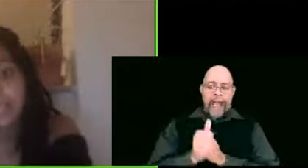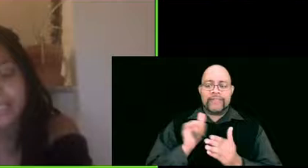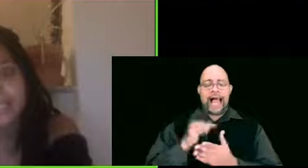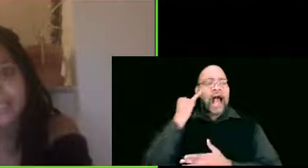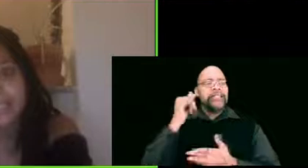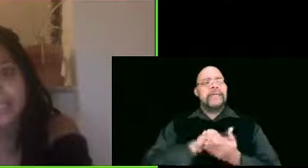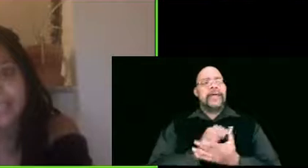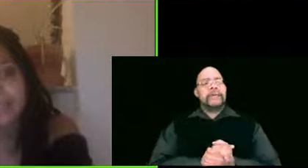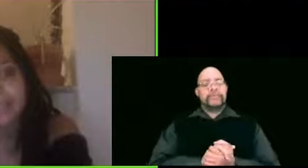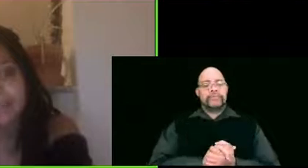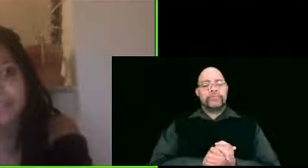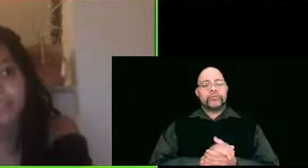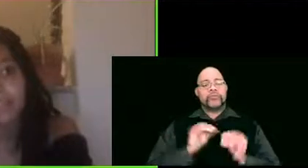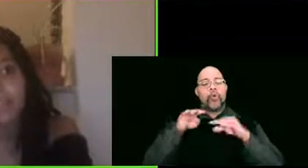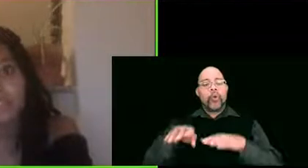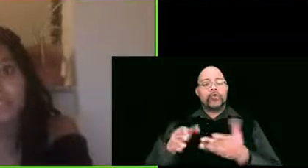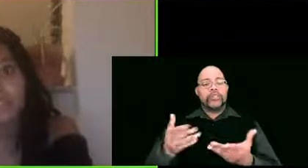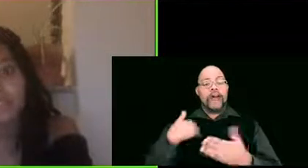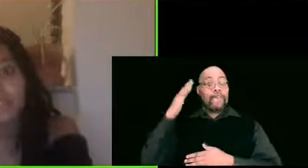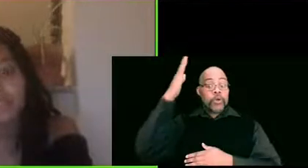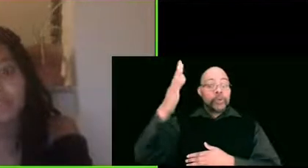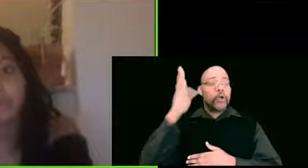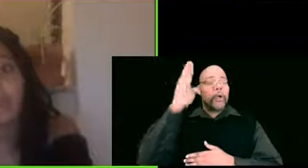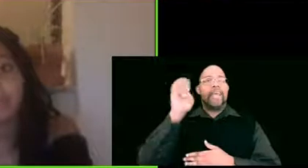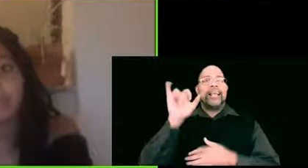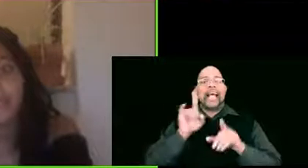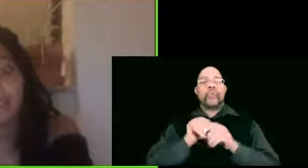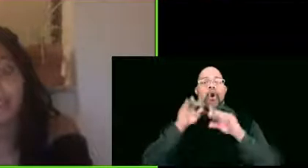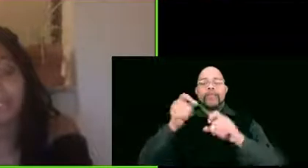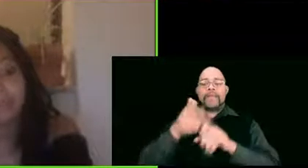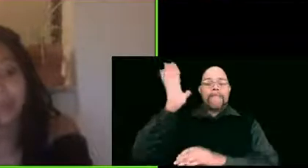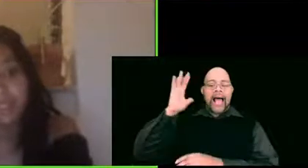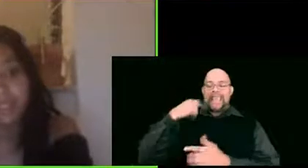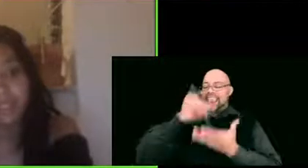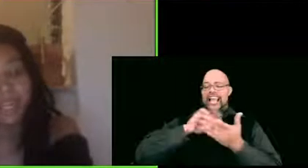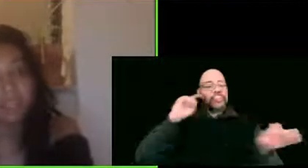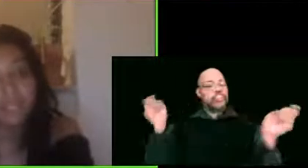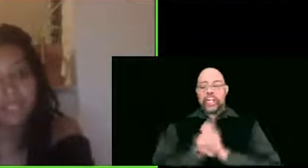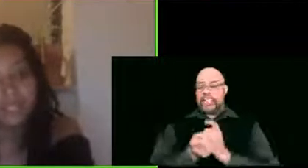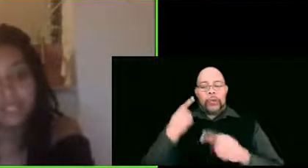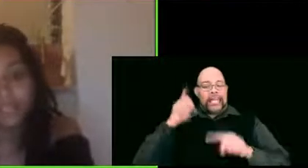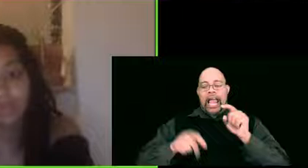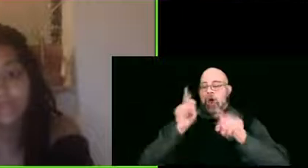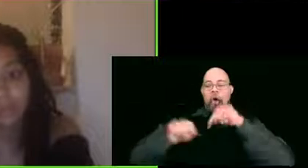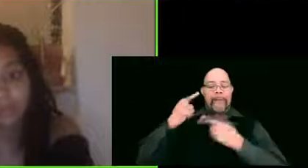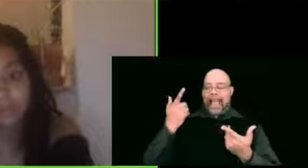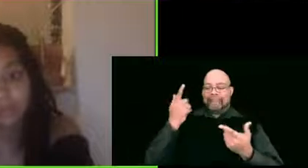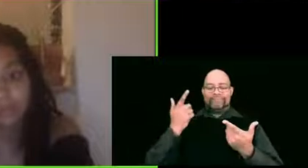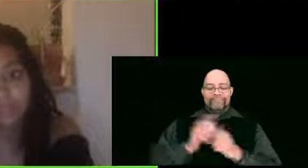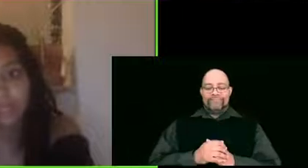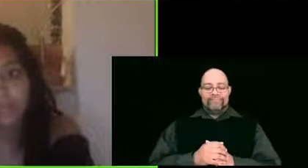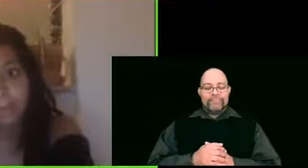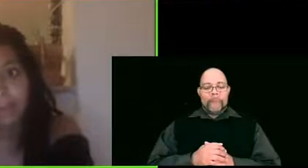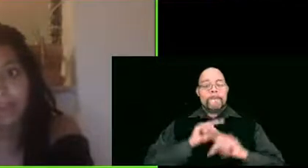get past is the idea that the oceans of our future will ever be like our oceans of the past. I think they have changed, and there's nothing we can do about